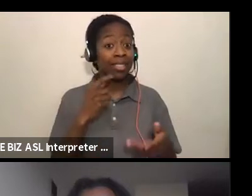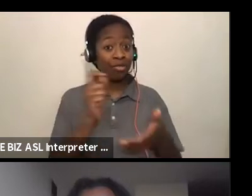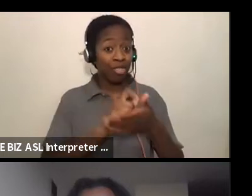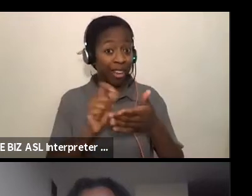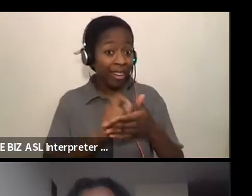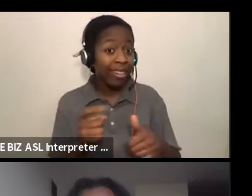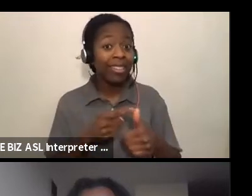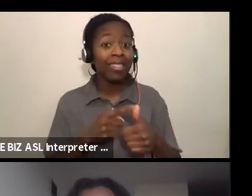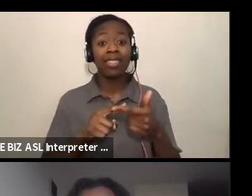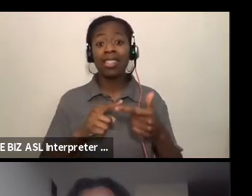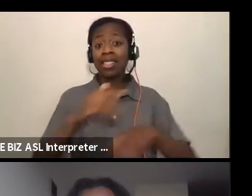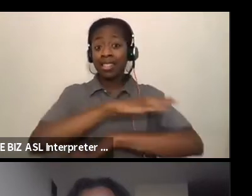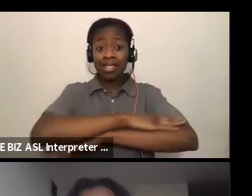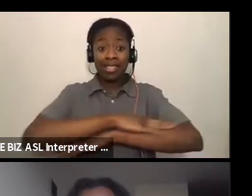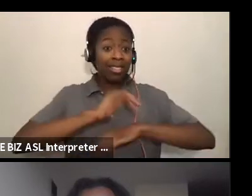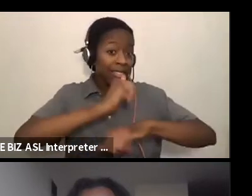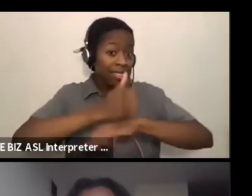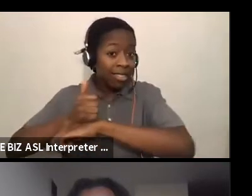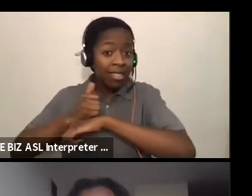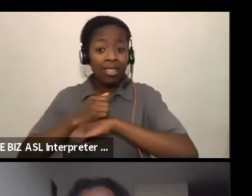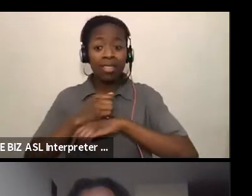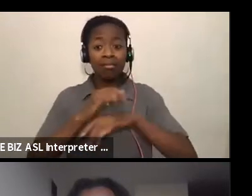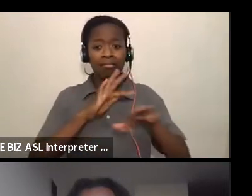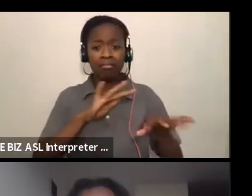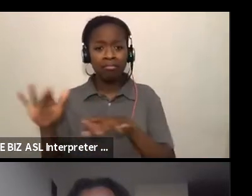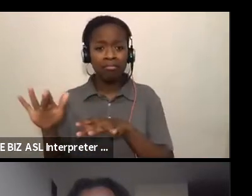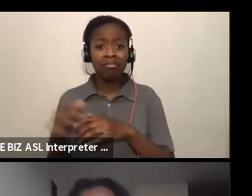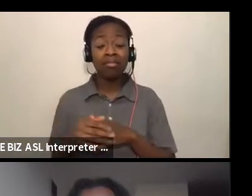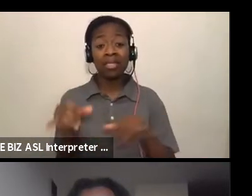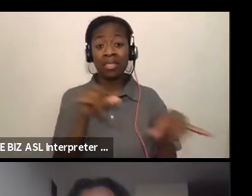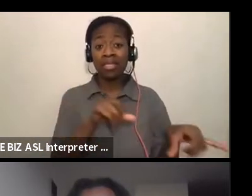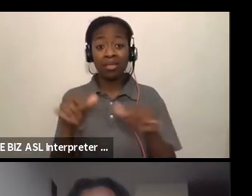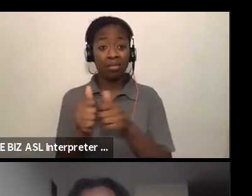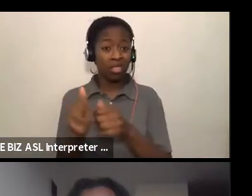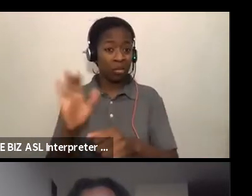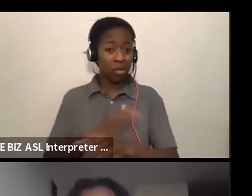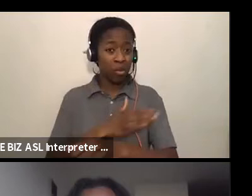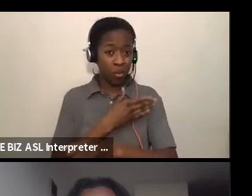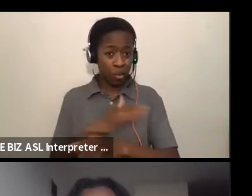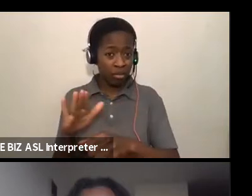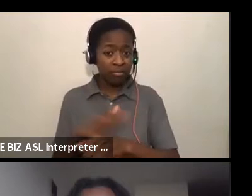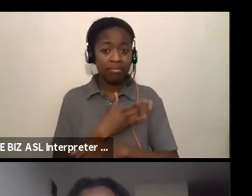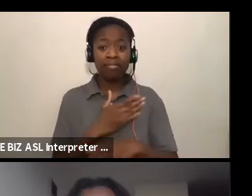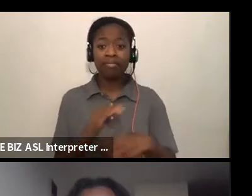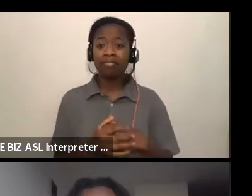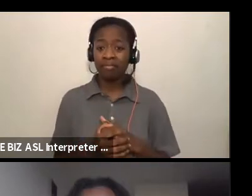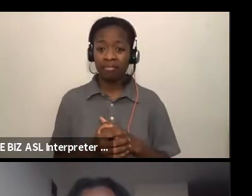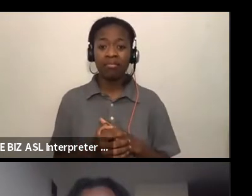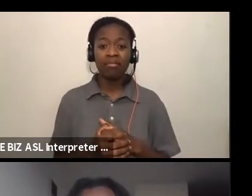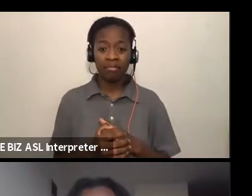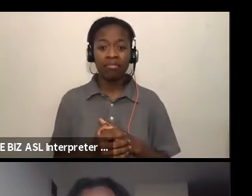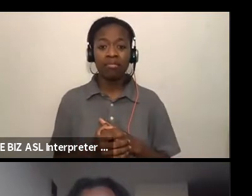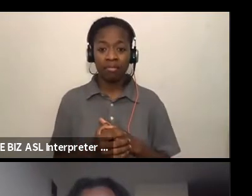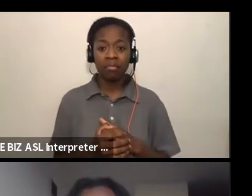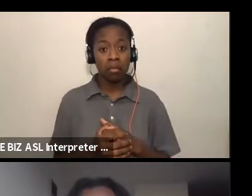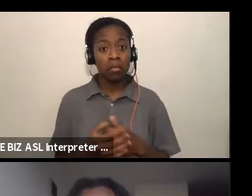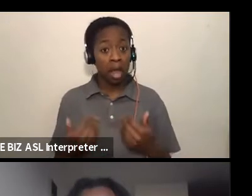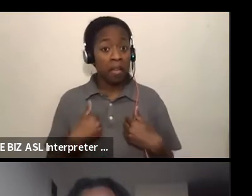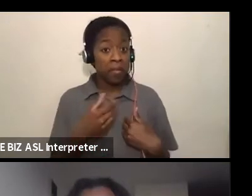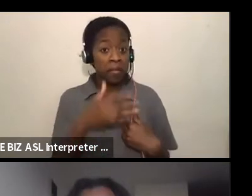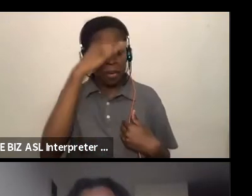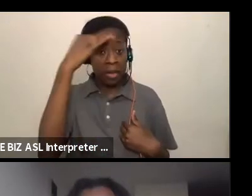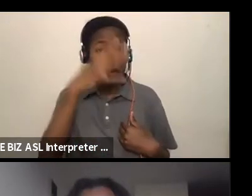well. Like we celebrate this and it's the same thing we see with musicals. Like there are Black women who write, a lot of